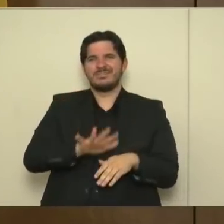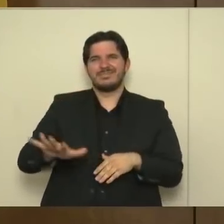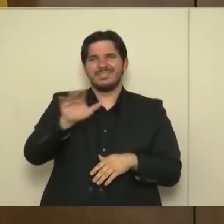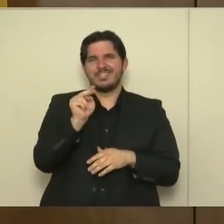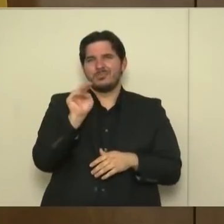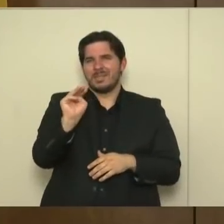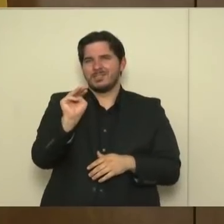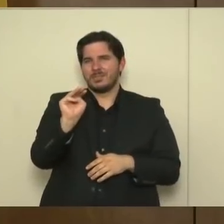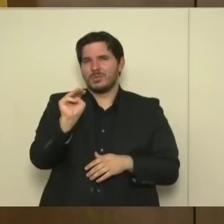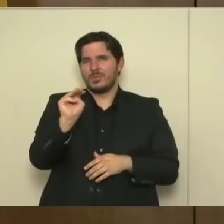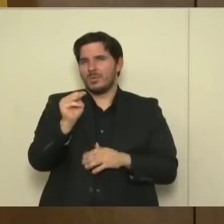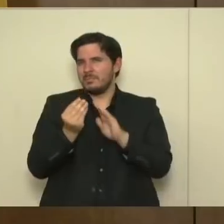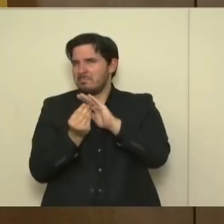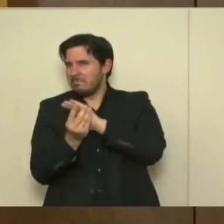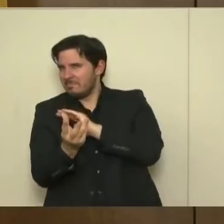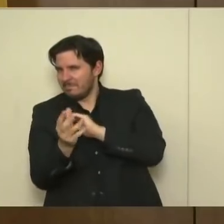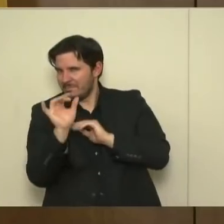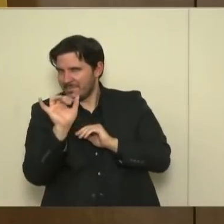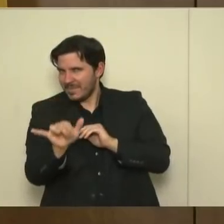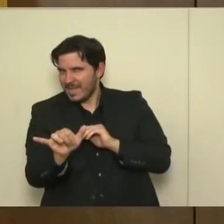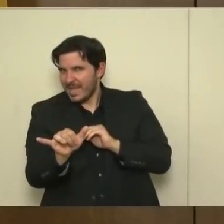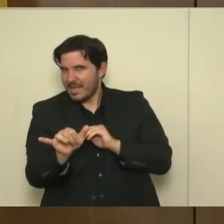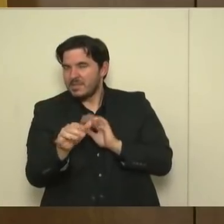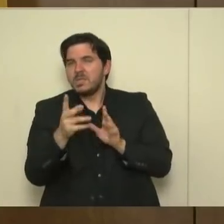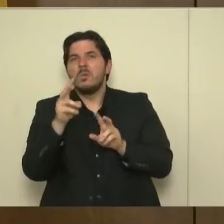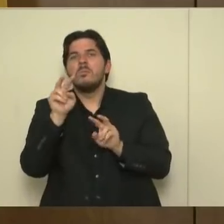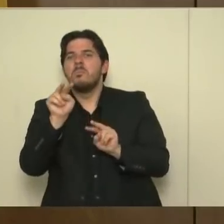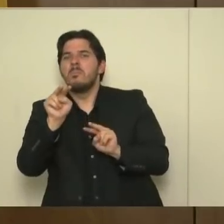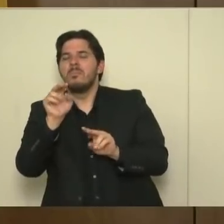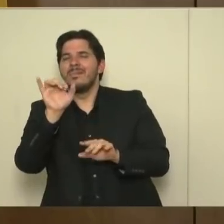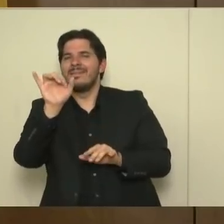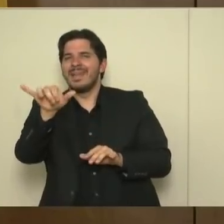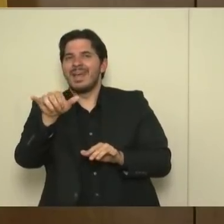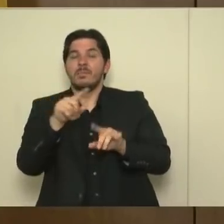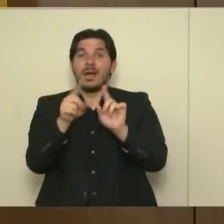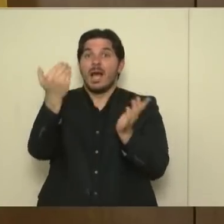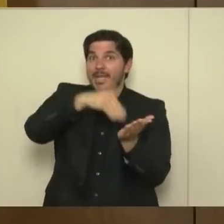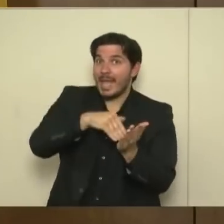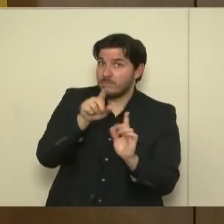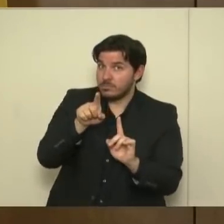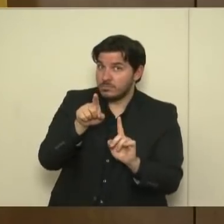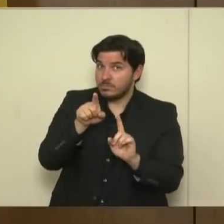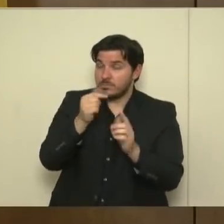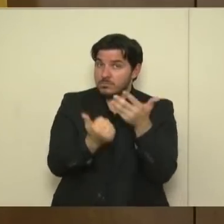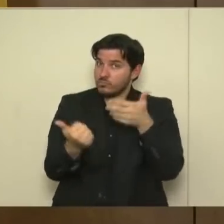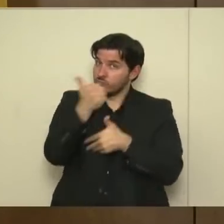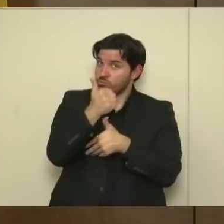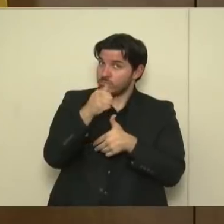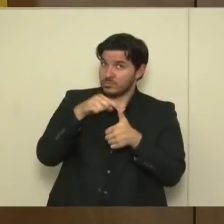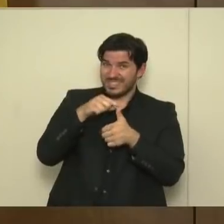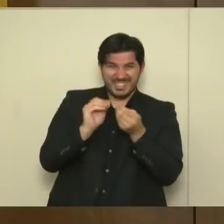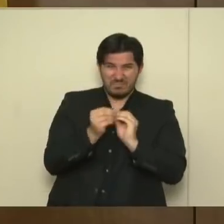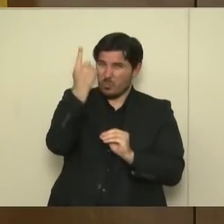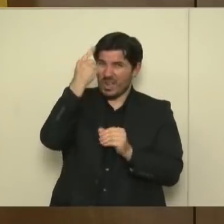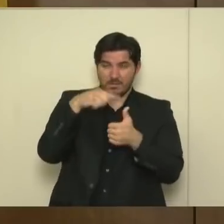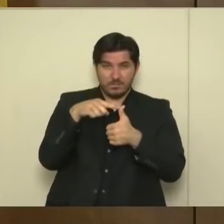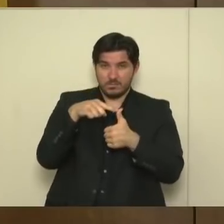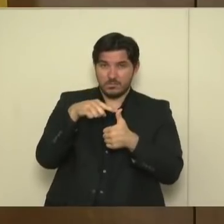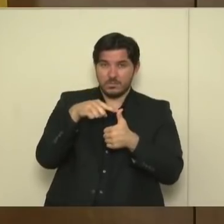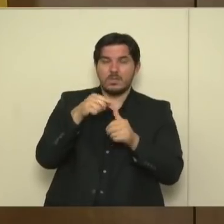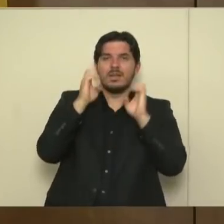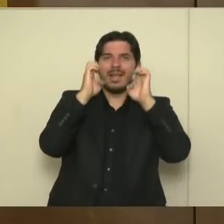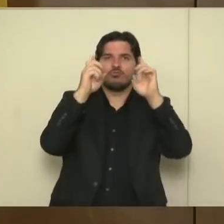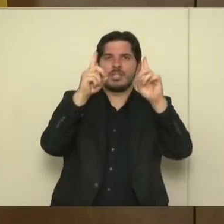look to see where we go with that. But again, focus is on education, #1 priority, because if we do